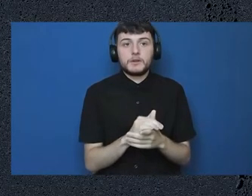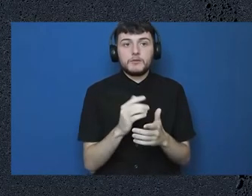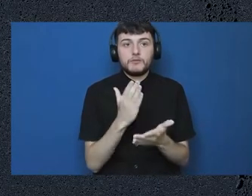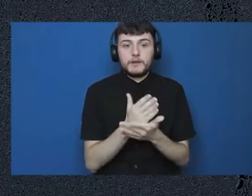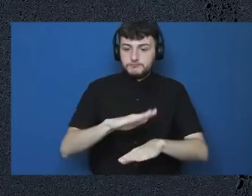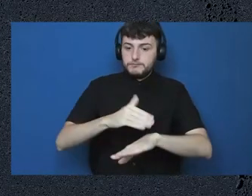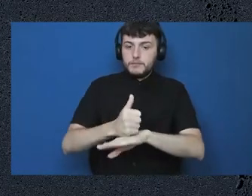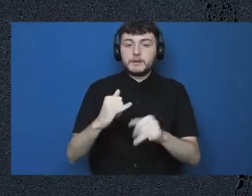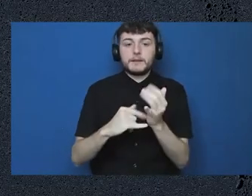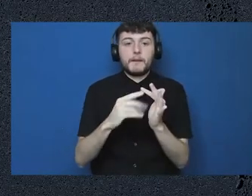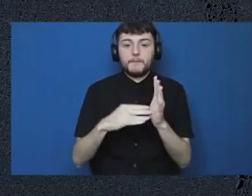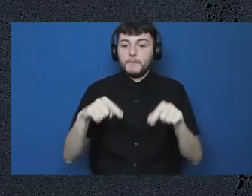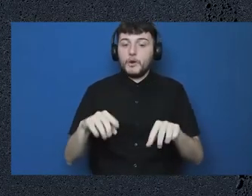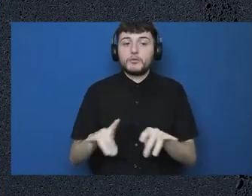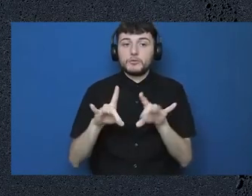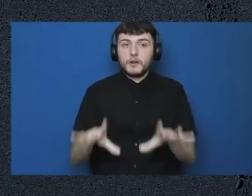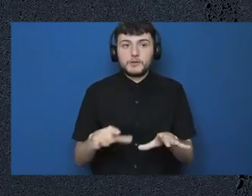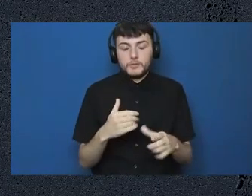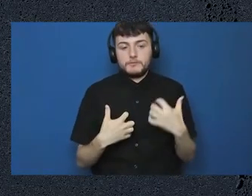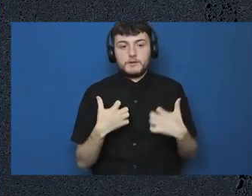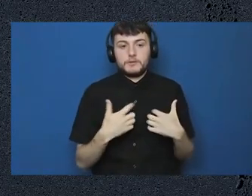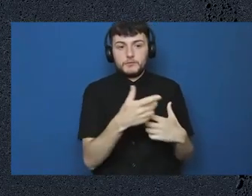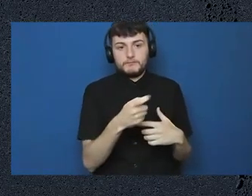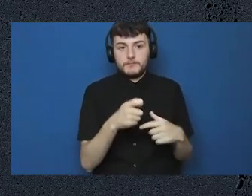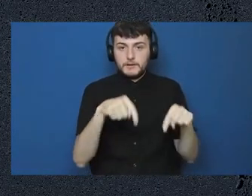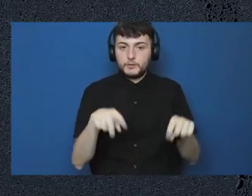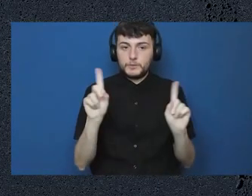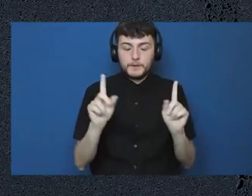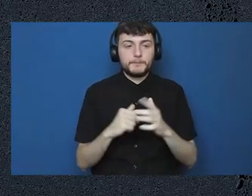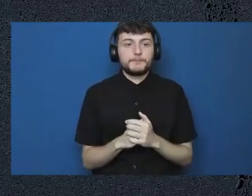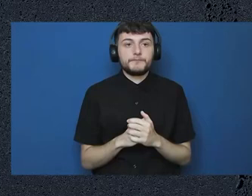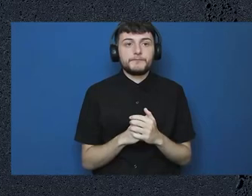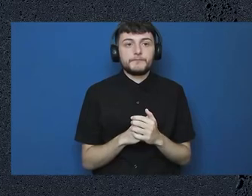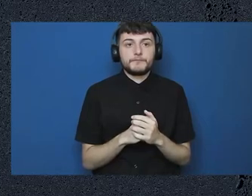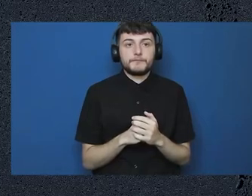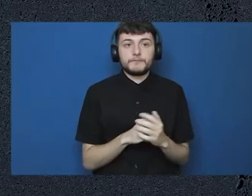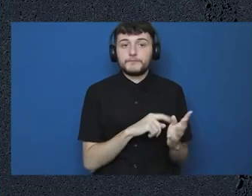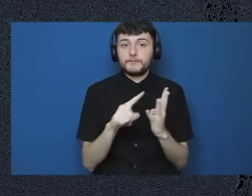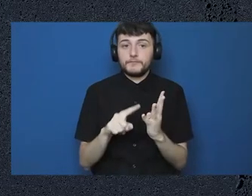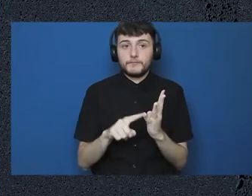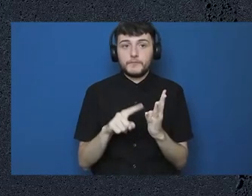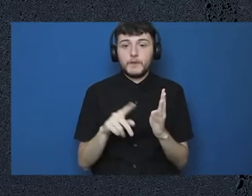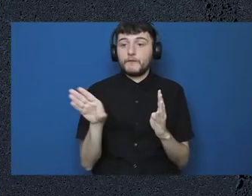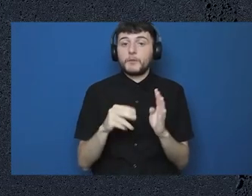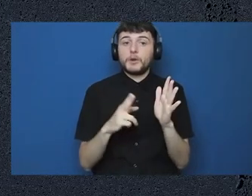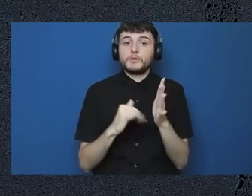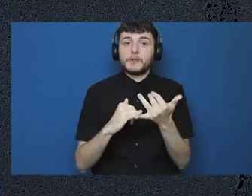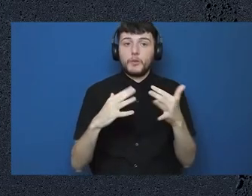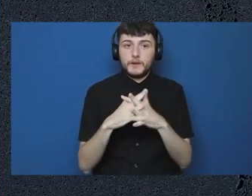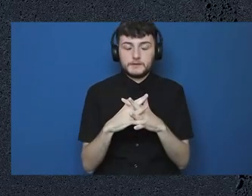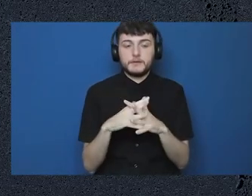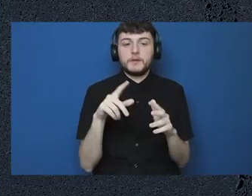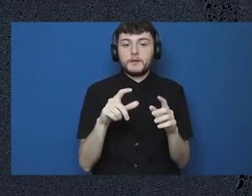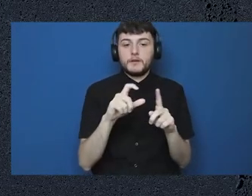in Australia. So I'm very excited to have Maggie with us today. And from New South Wales, we have Dr.